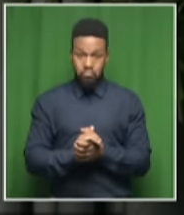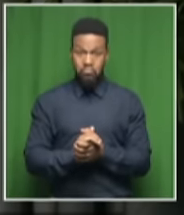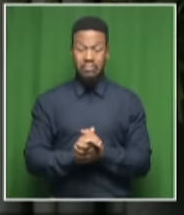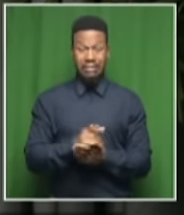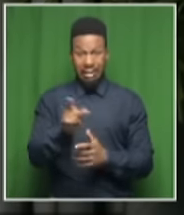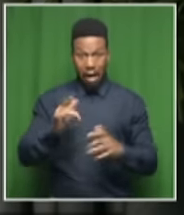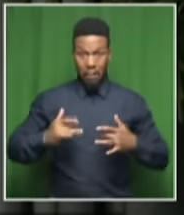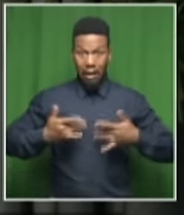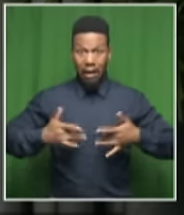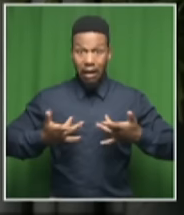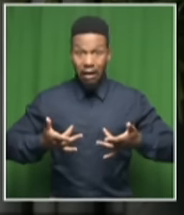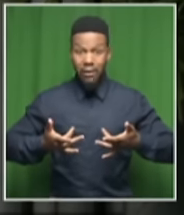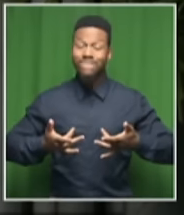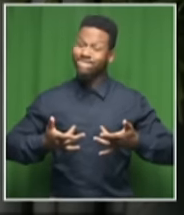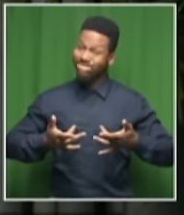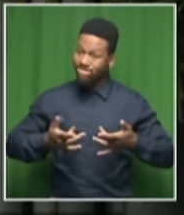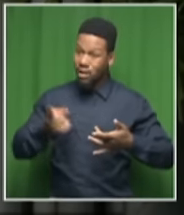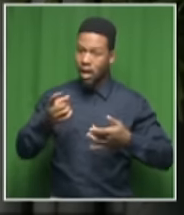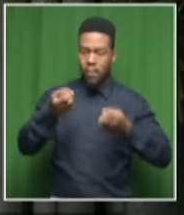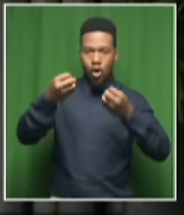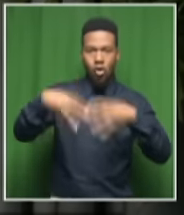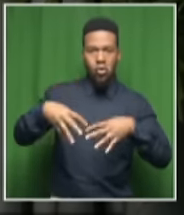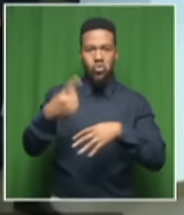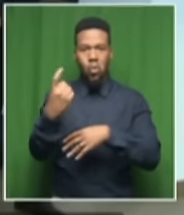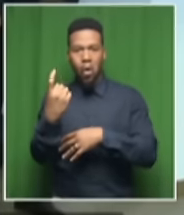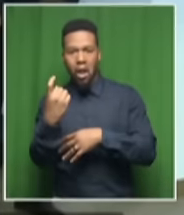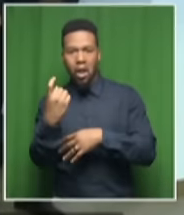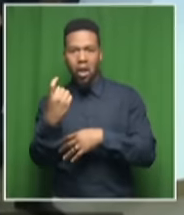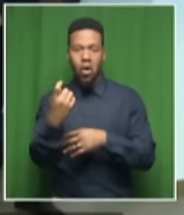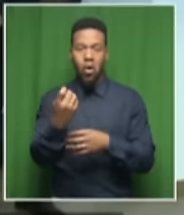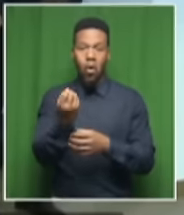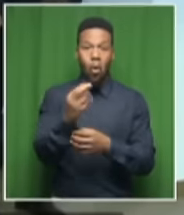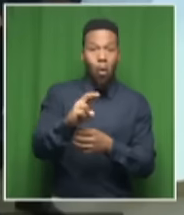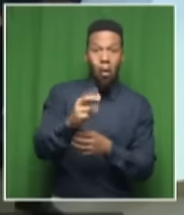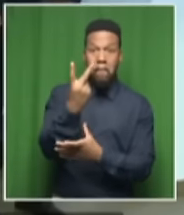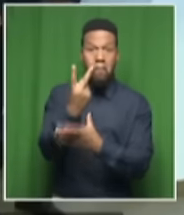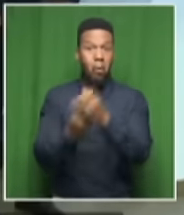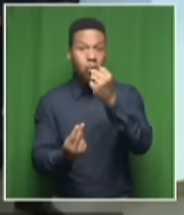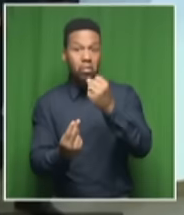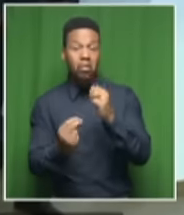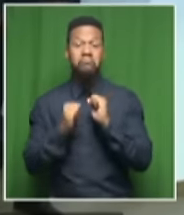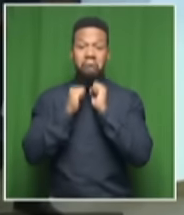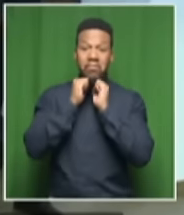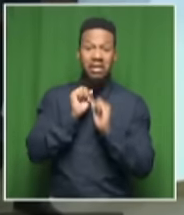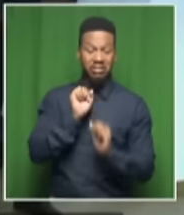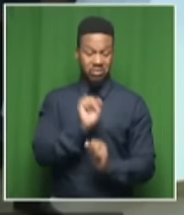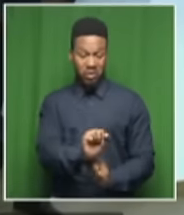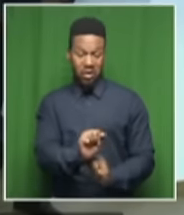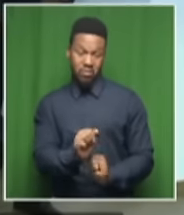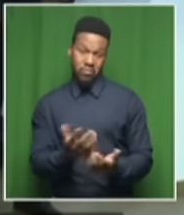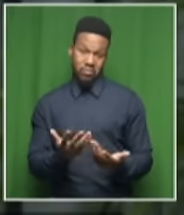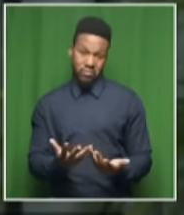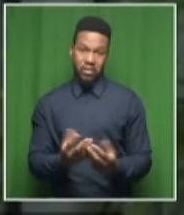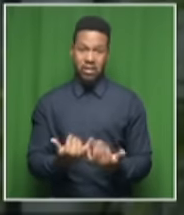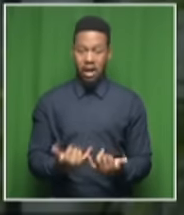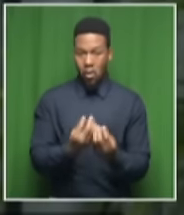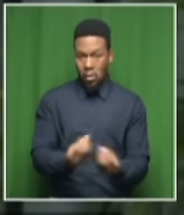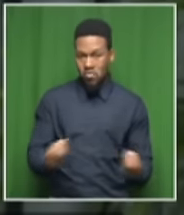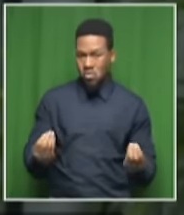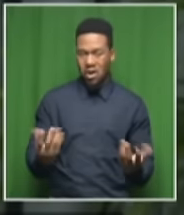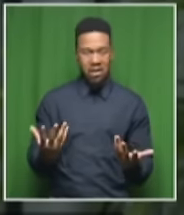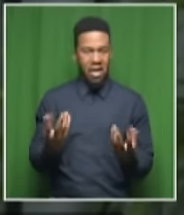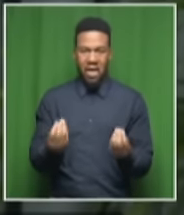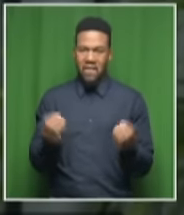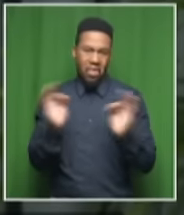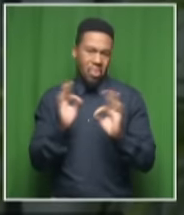many have lost one or both parents, an entire generation of orphans. How